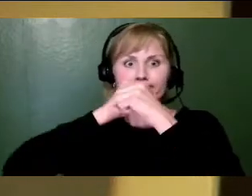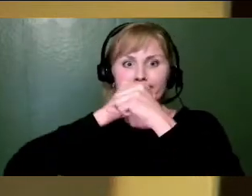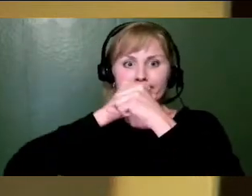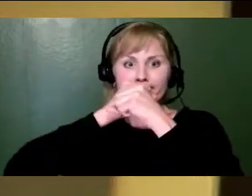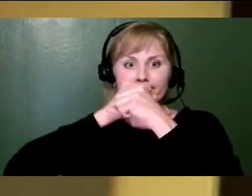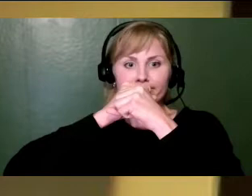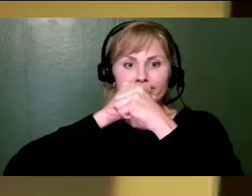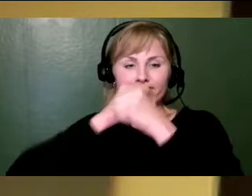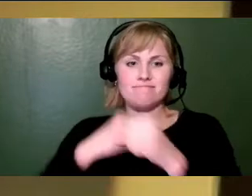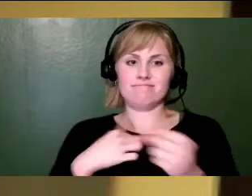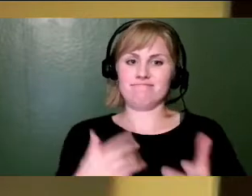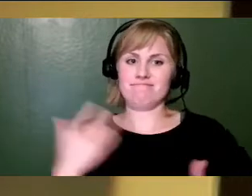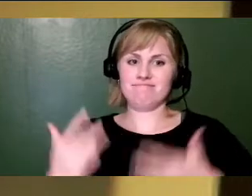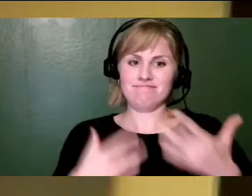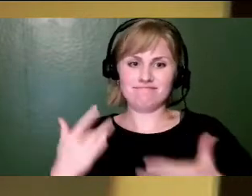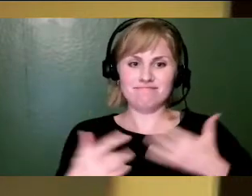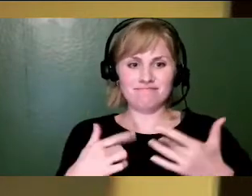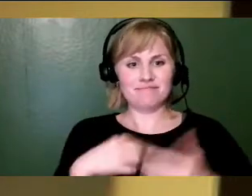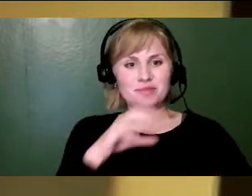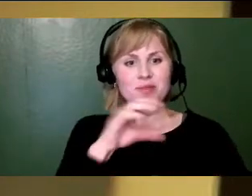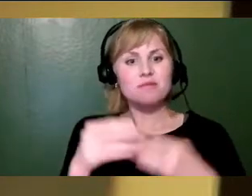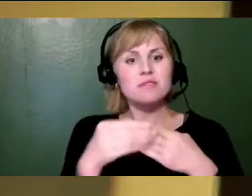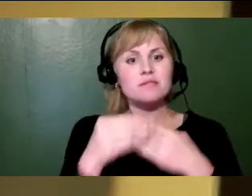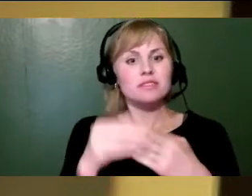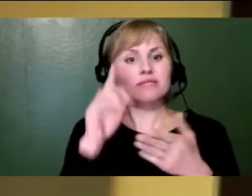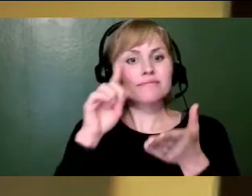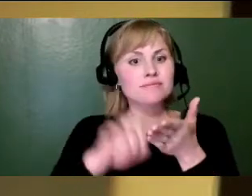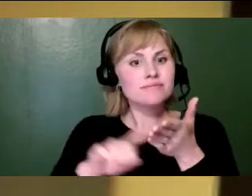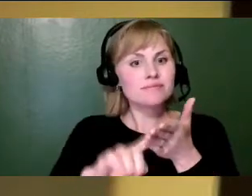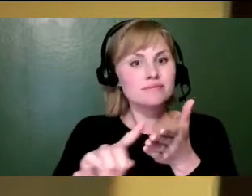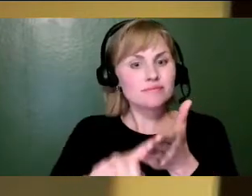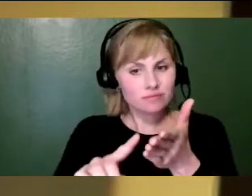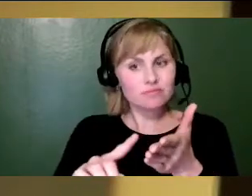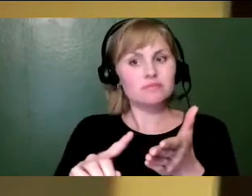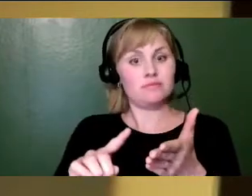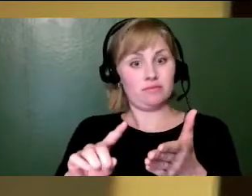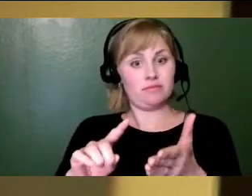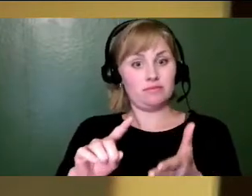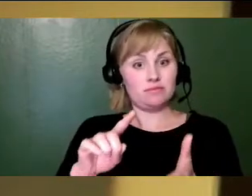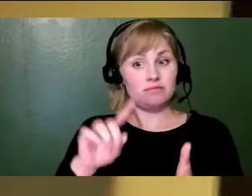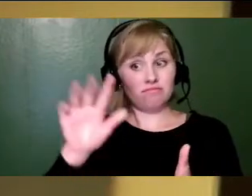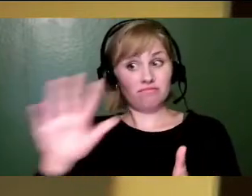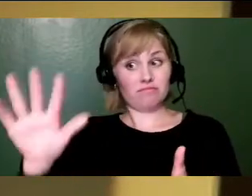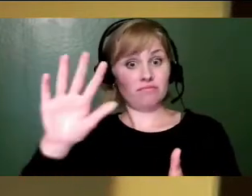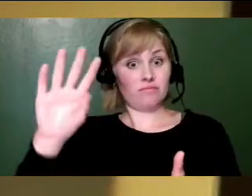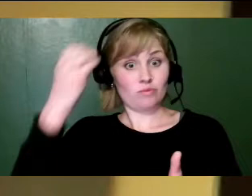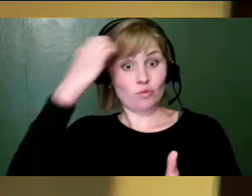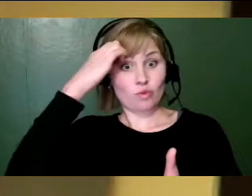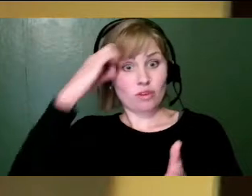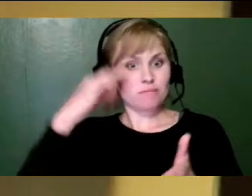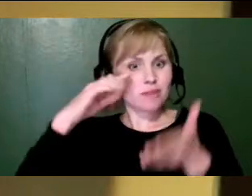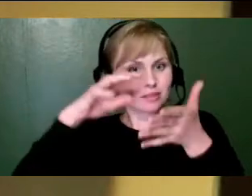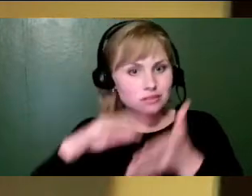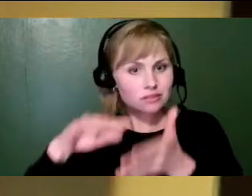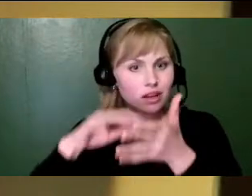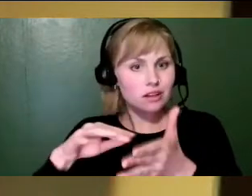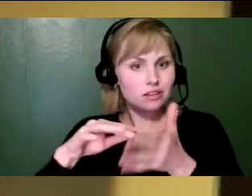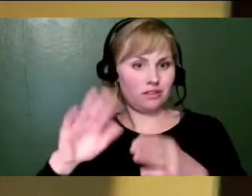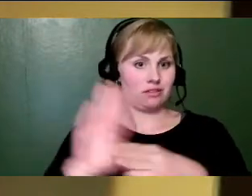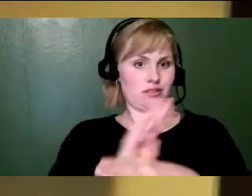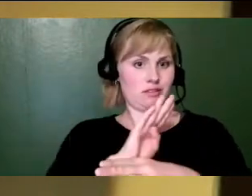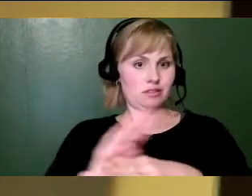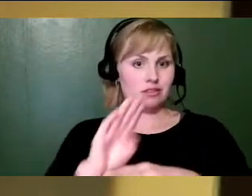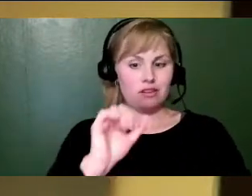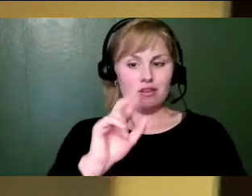co-lead investigator of a multinational team studying commercial arbitration across Europe. Empirical research of this kind